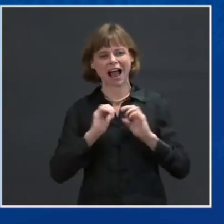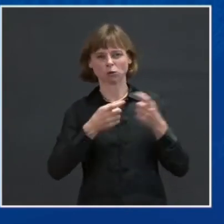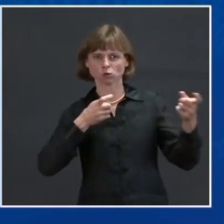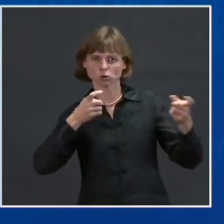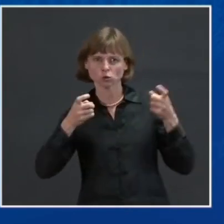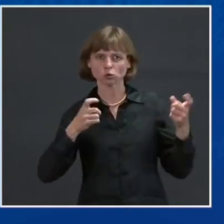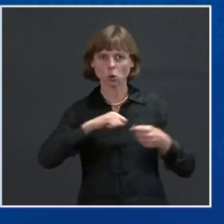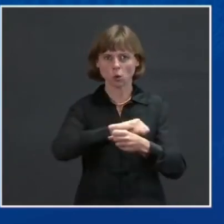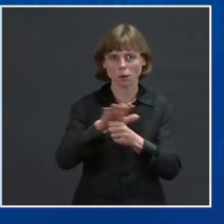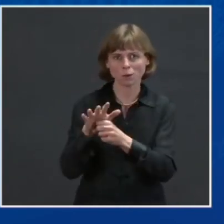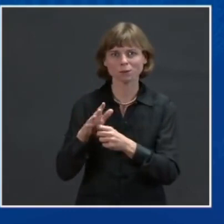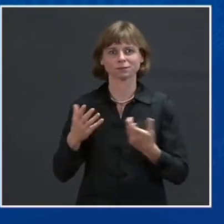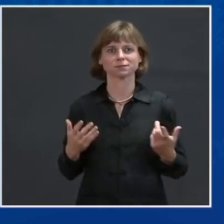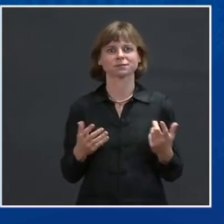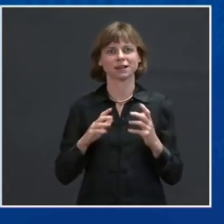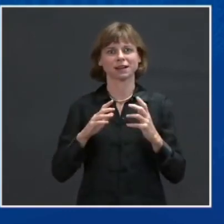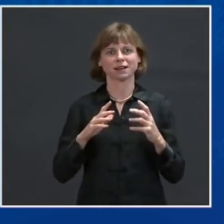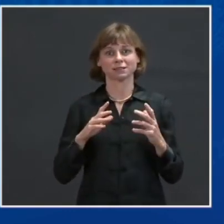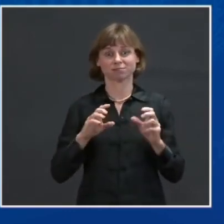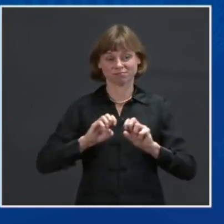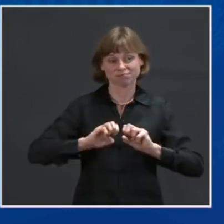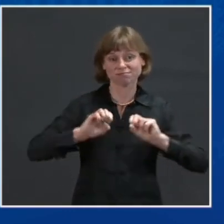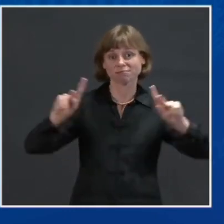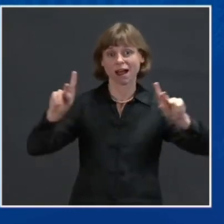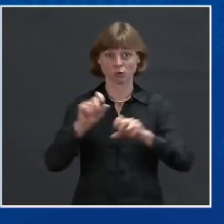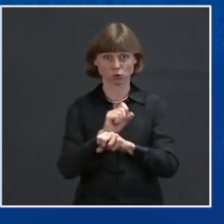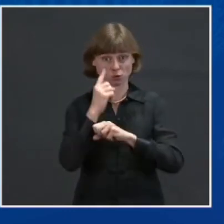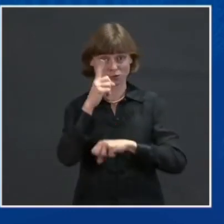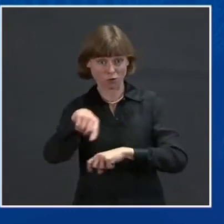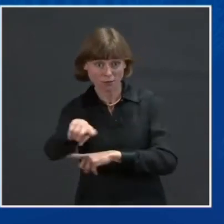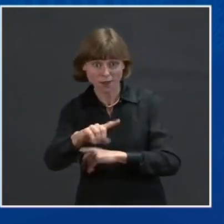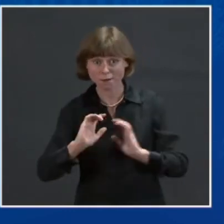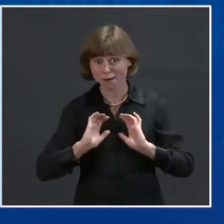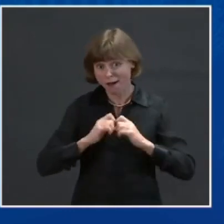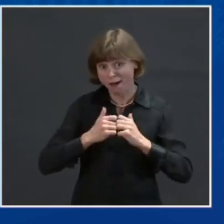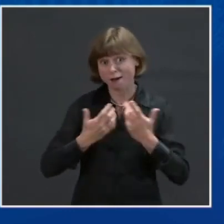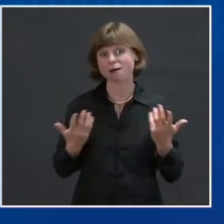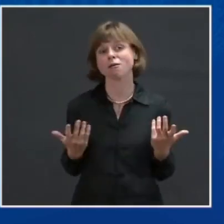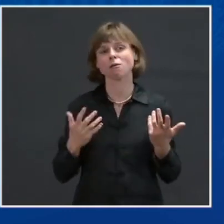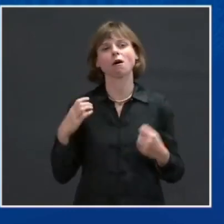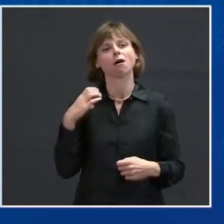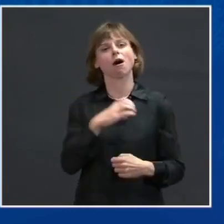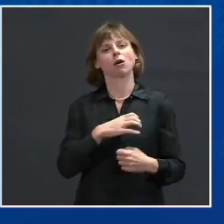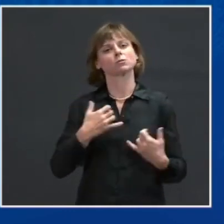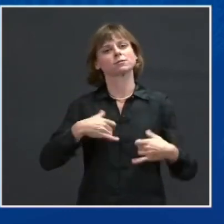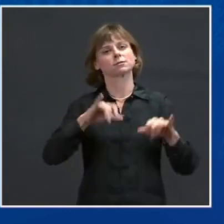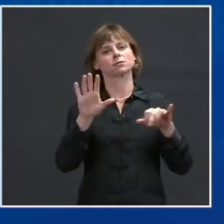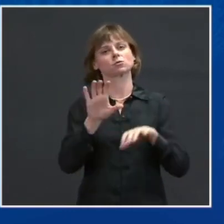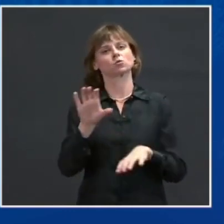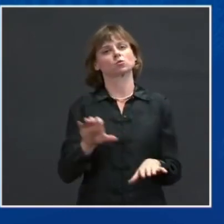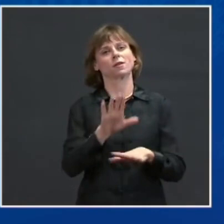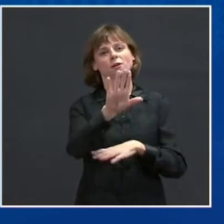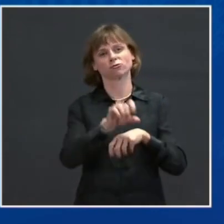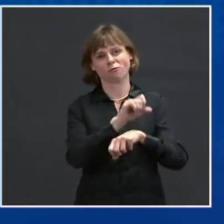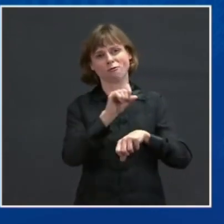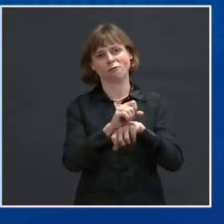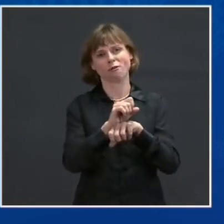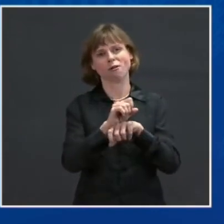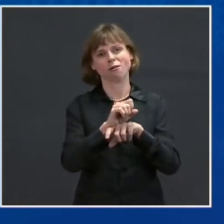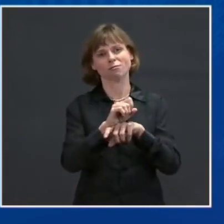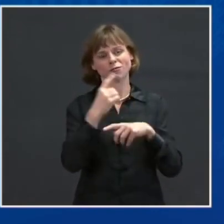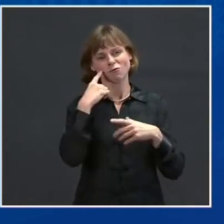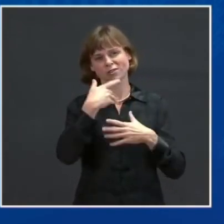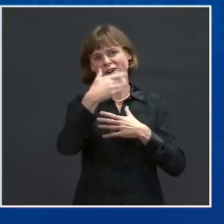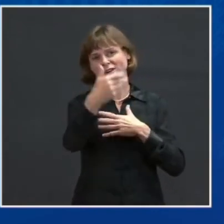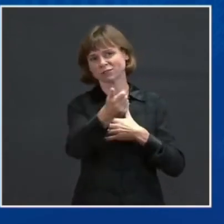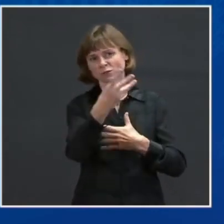put people back to work, and Congress is continuing to do their job over the course of the coming weeks.